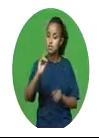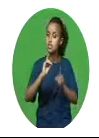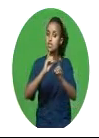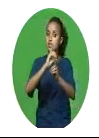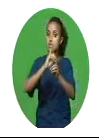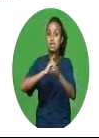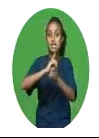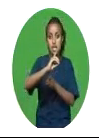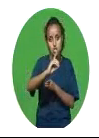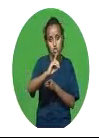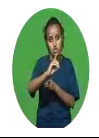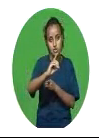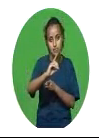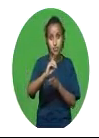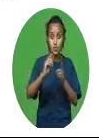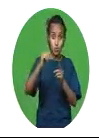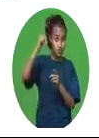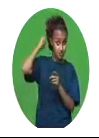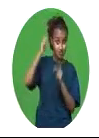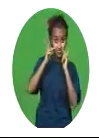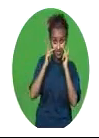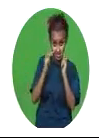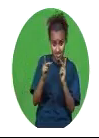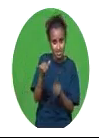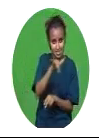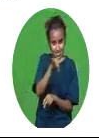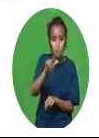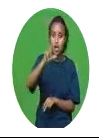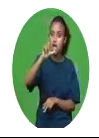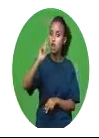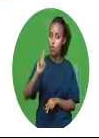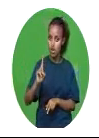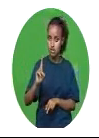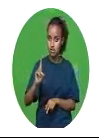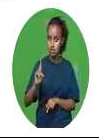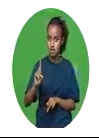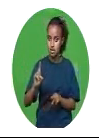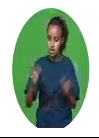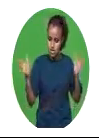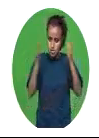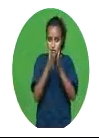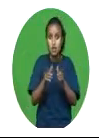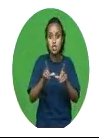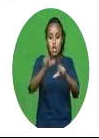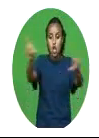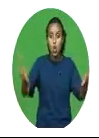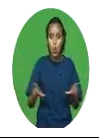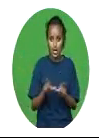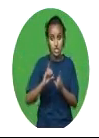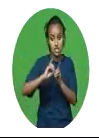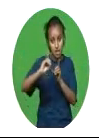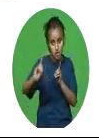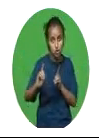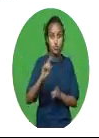directions. As you see on the screen, L1 specifies a location dimension